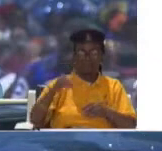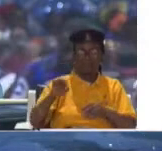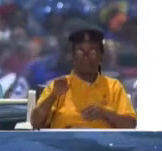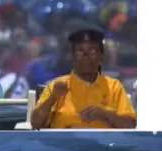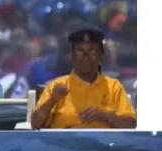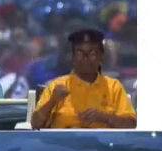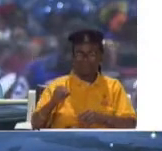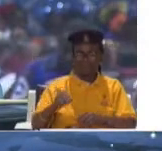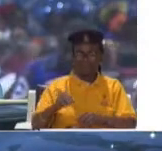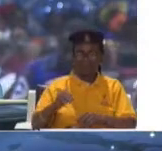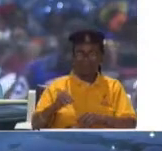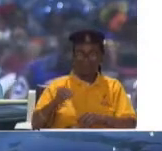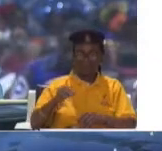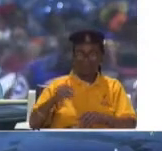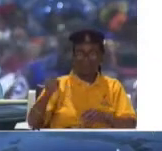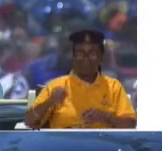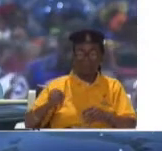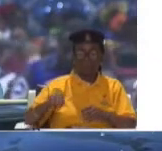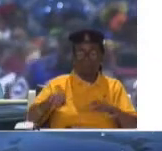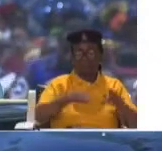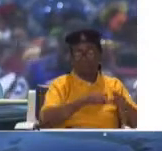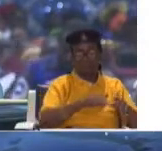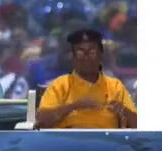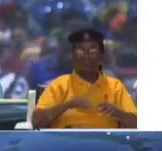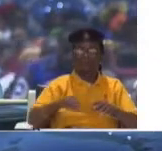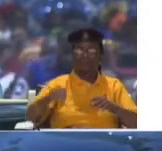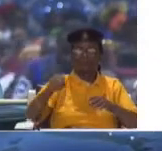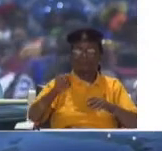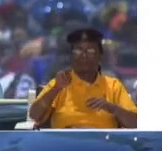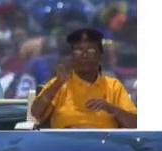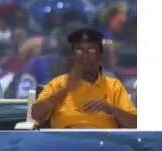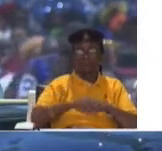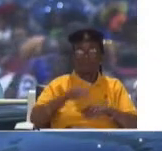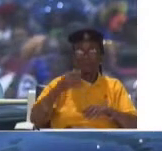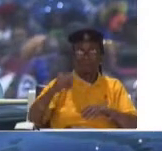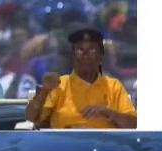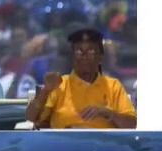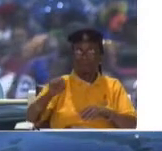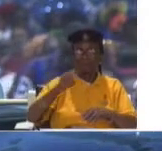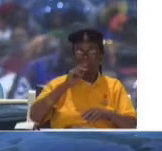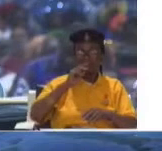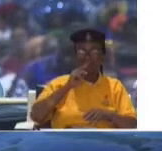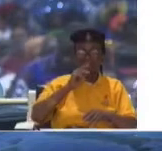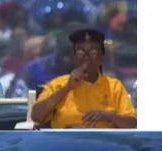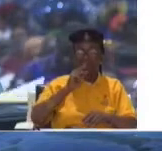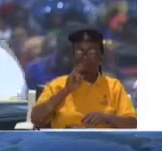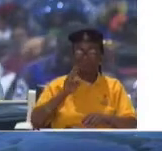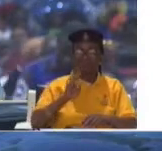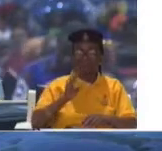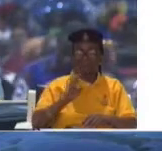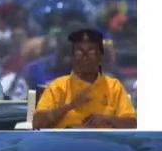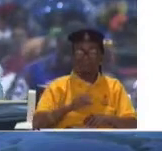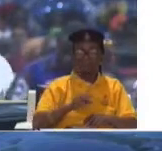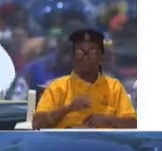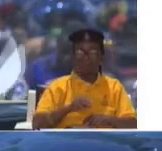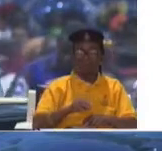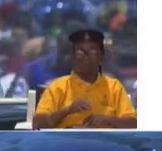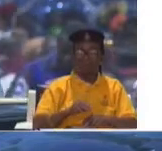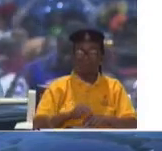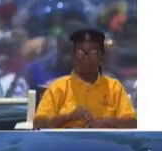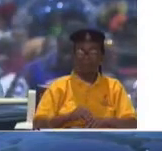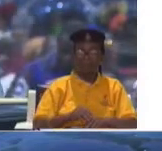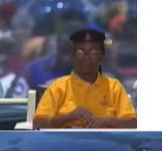waters. Aye si wa niju ju o si sofo okunkun si wa loju ibu emi Olorun si ra baba loju